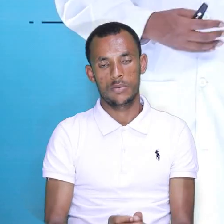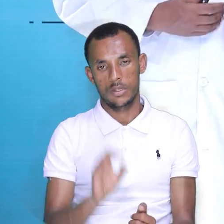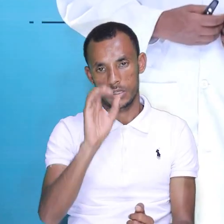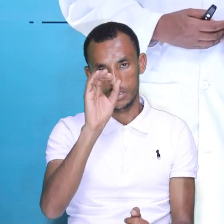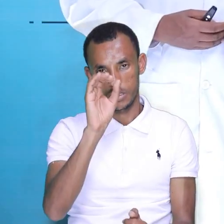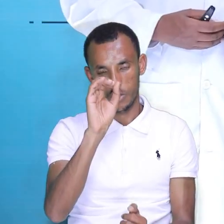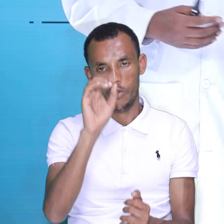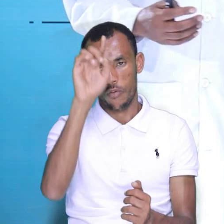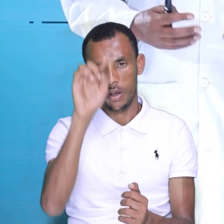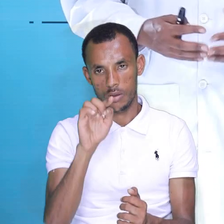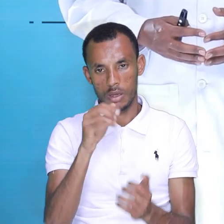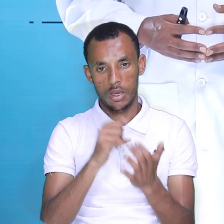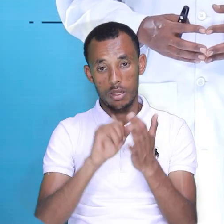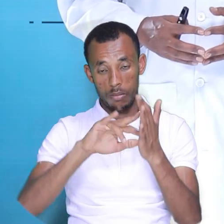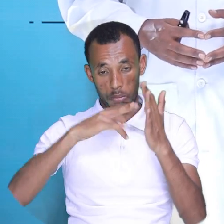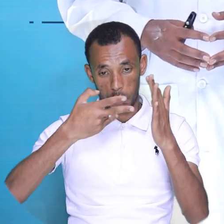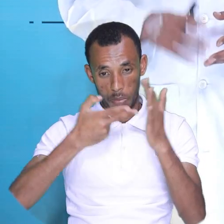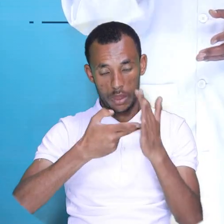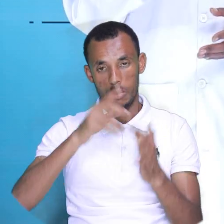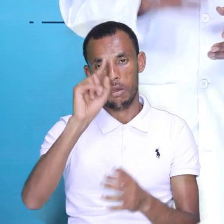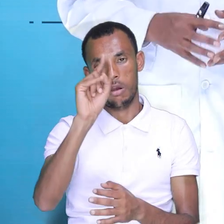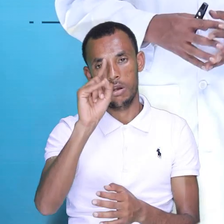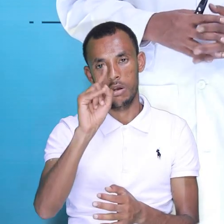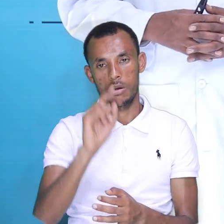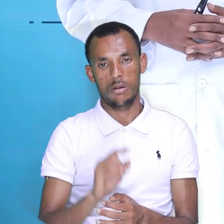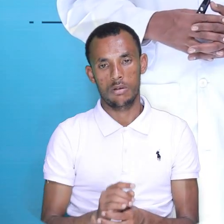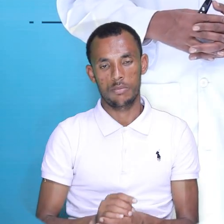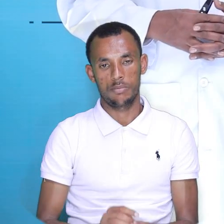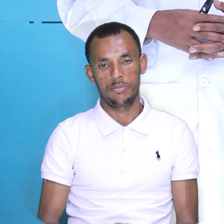0 factorial, it was defined to be is equal to 1.